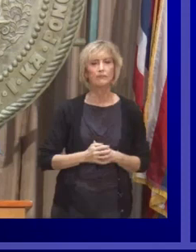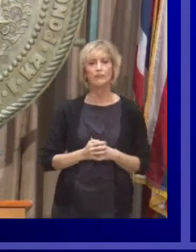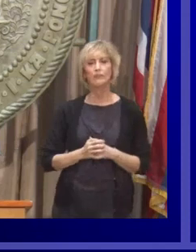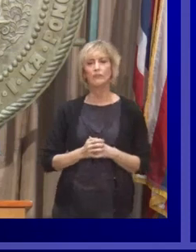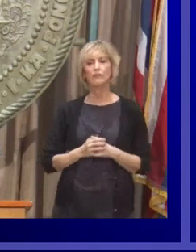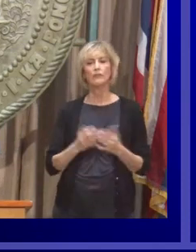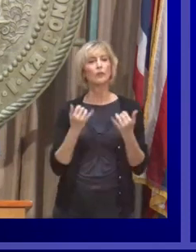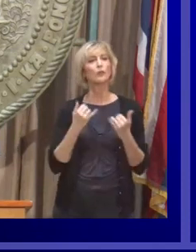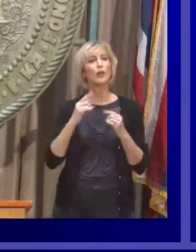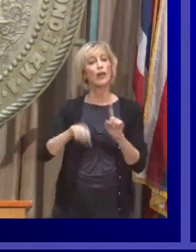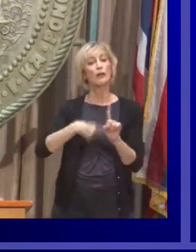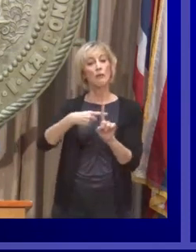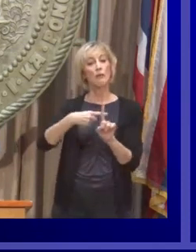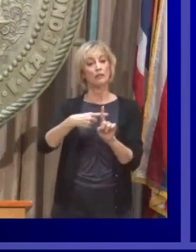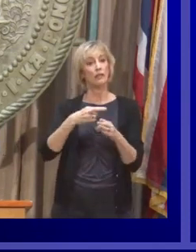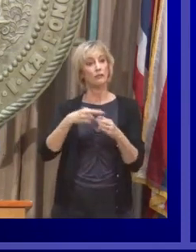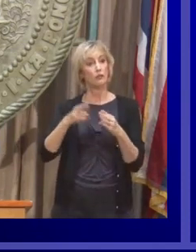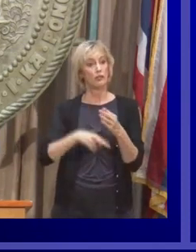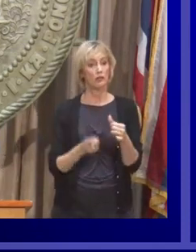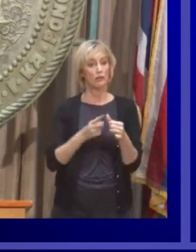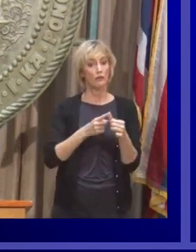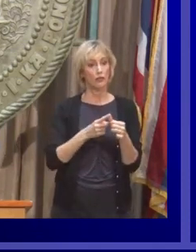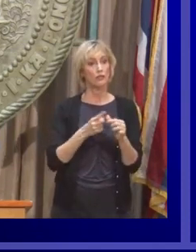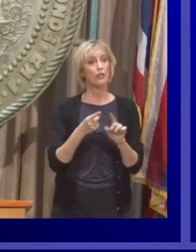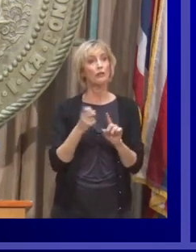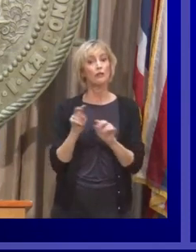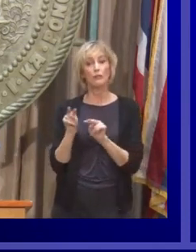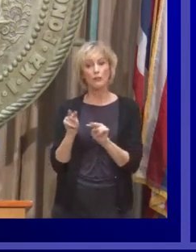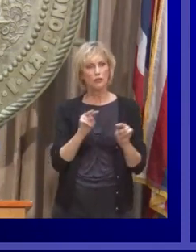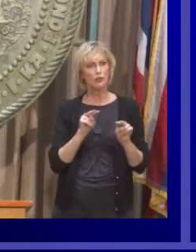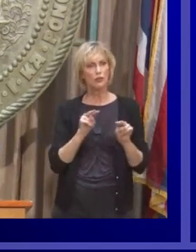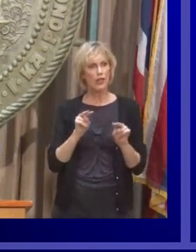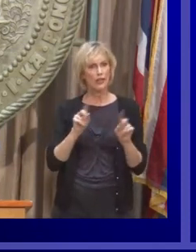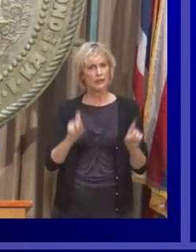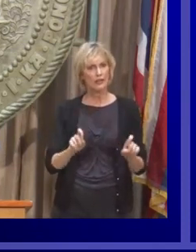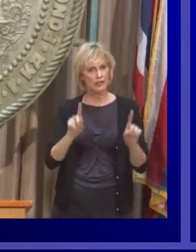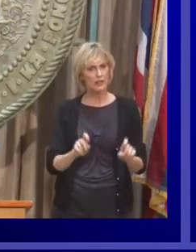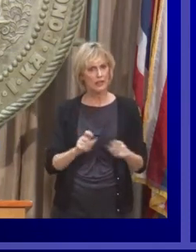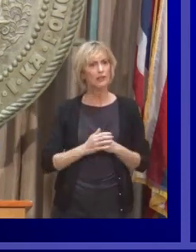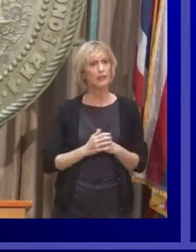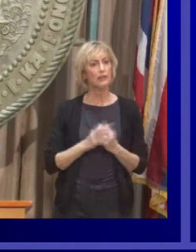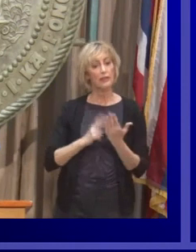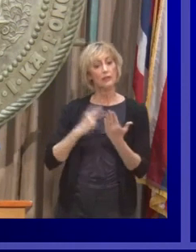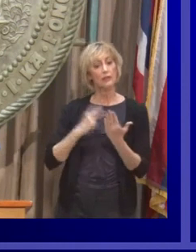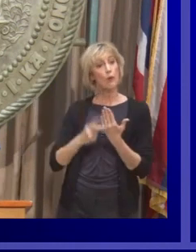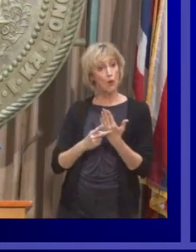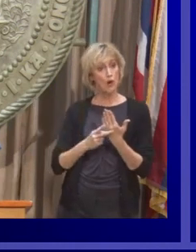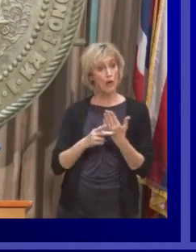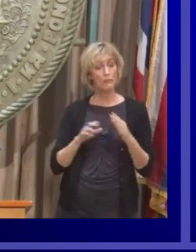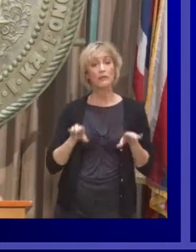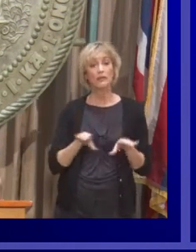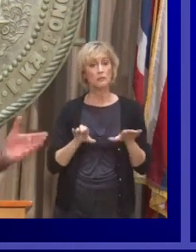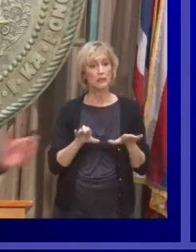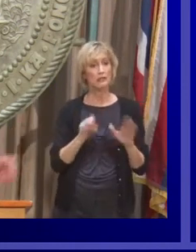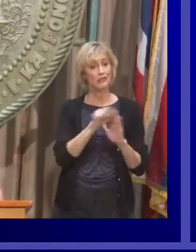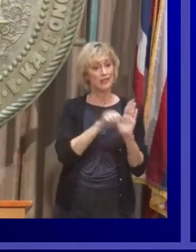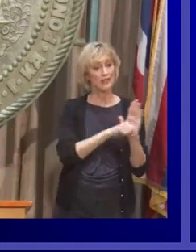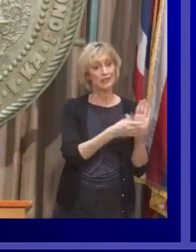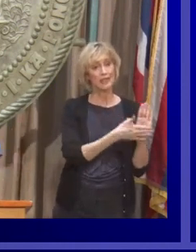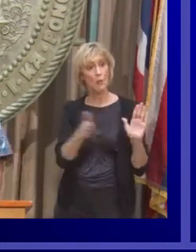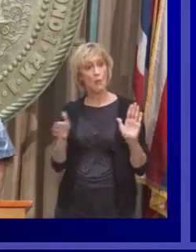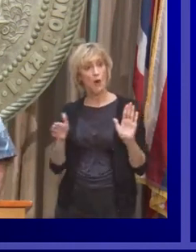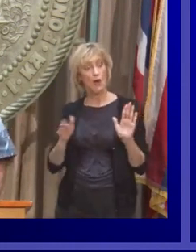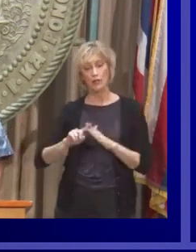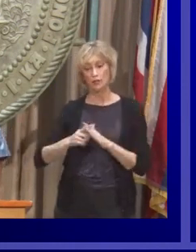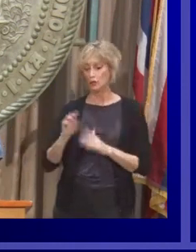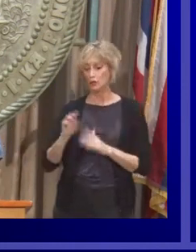first positive result from our community surveillance testing program. This is a program that's been conducted statewide beginning